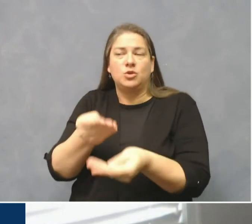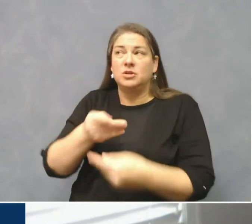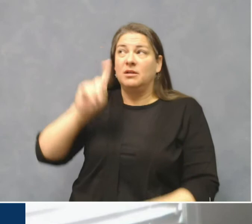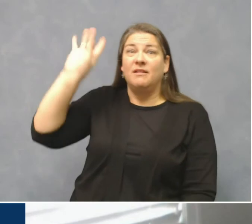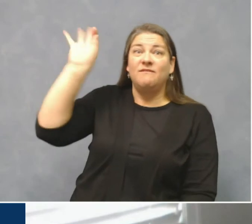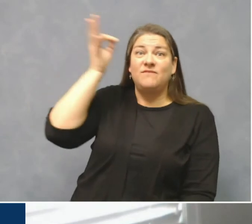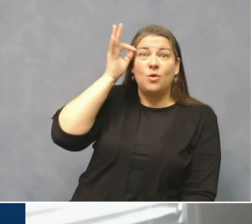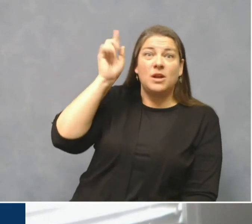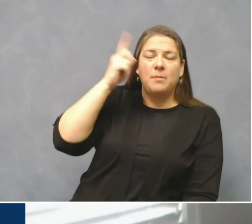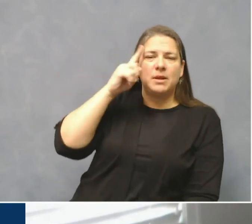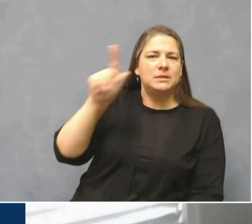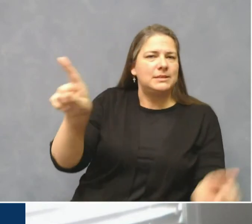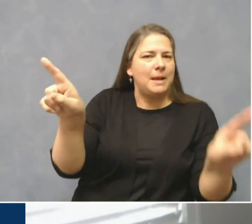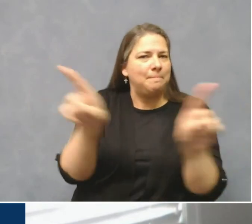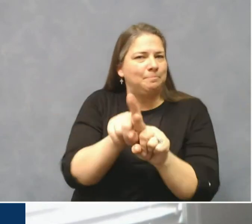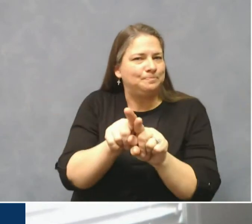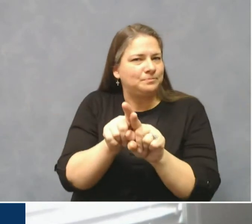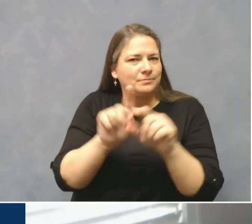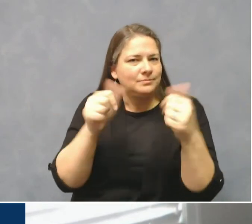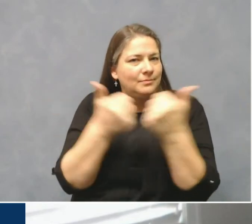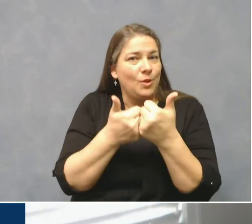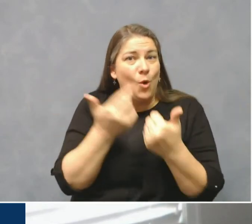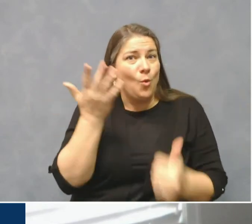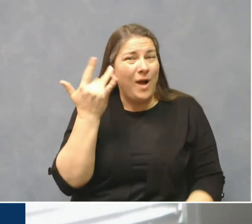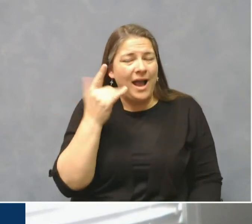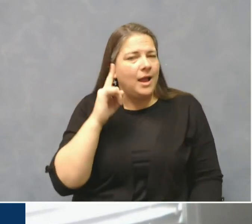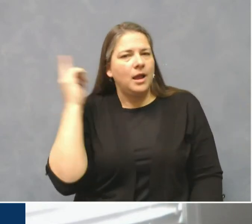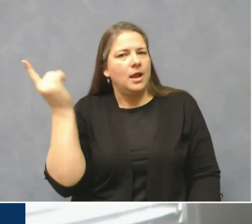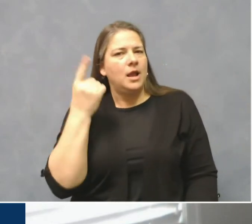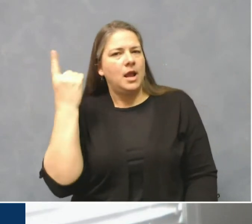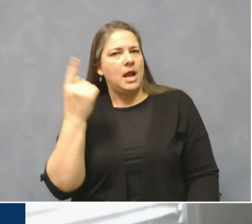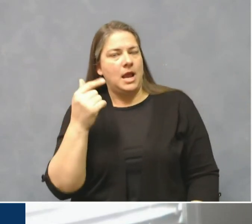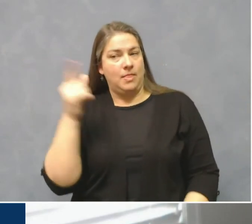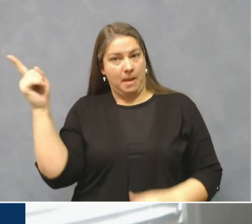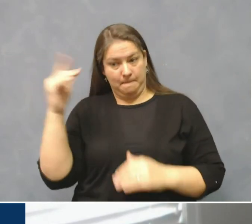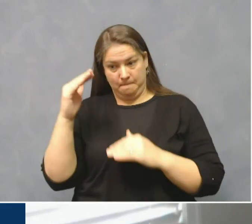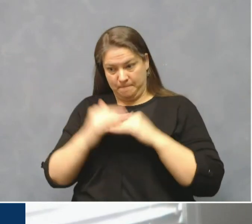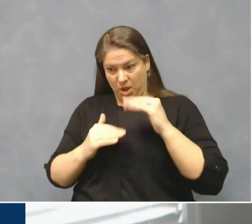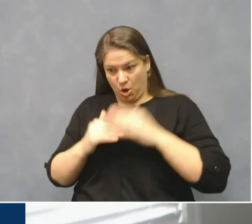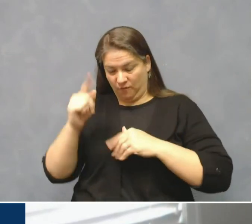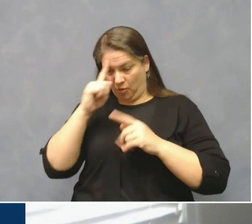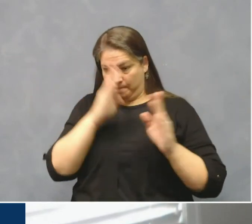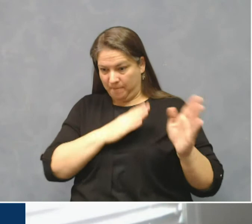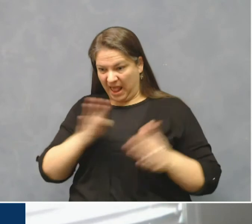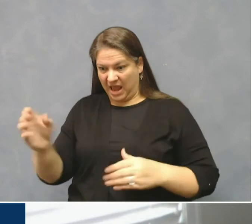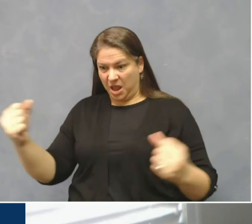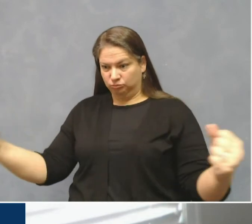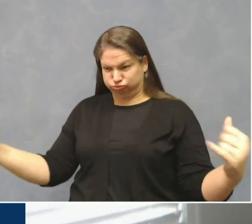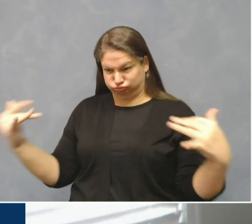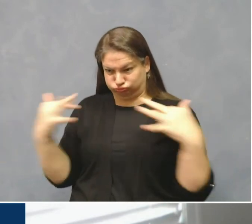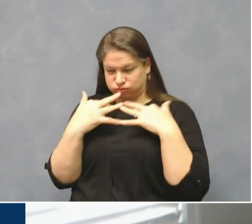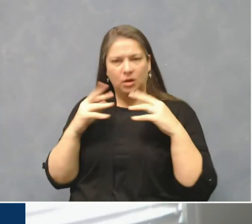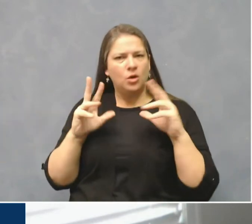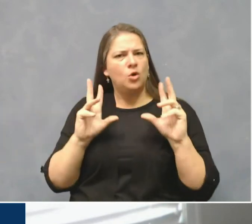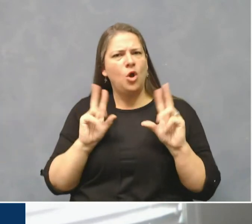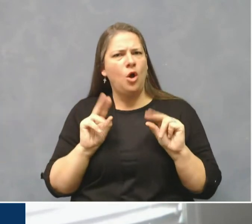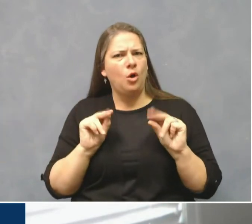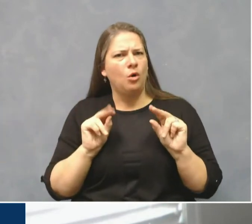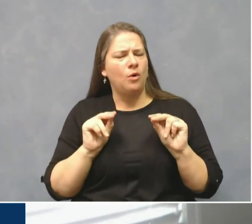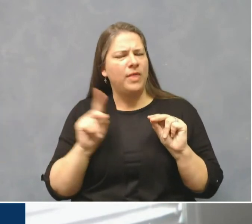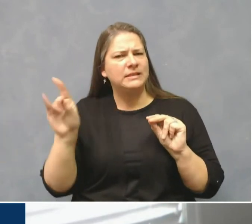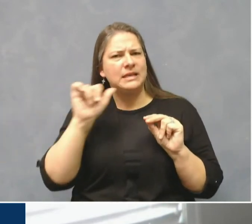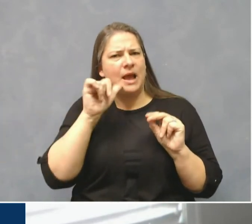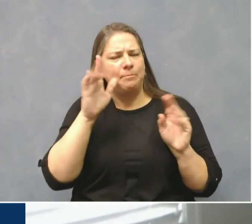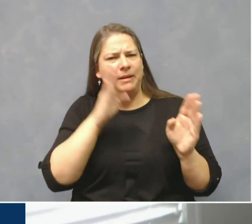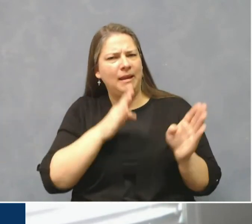They were not built to handle this kind of volume, and the technology just is not as robust as it needed to be, but it